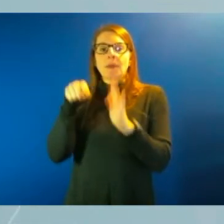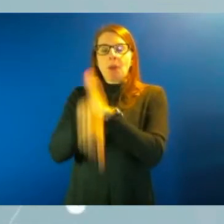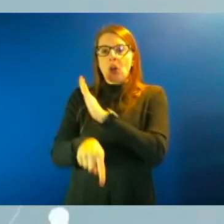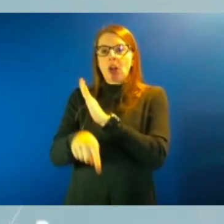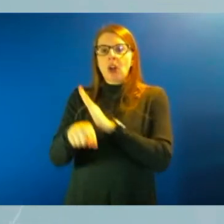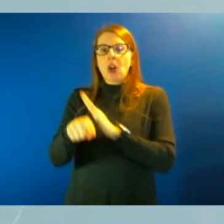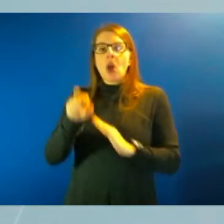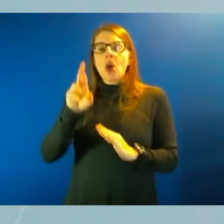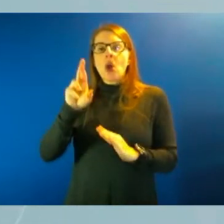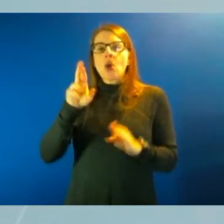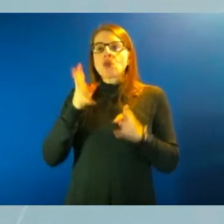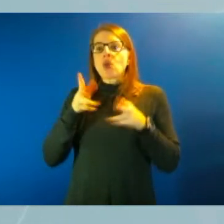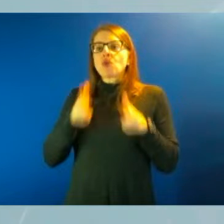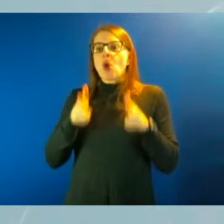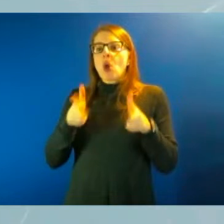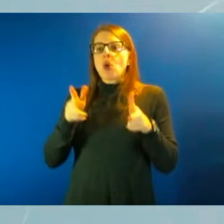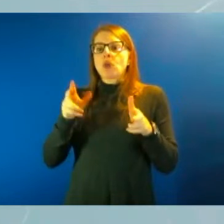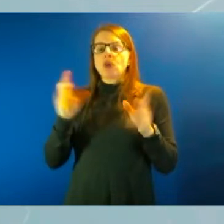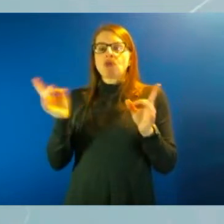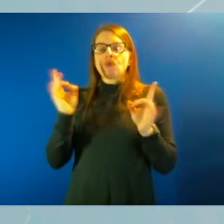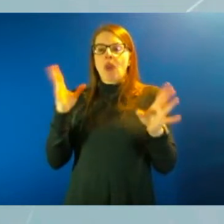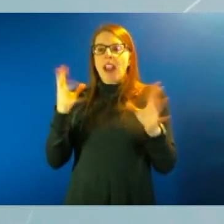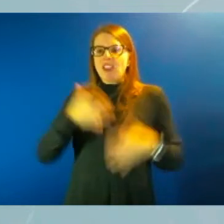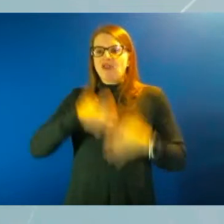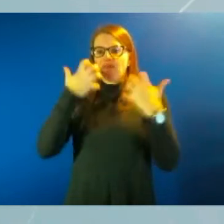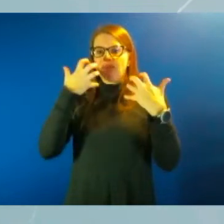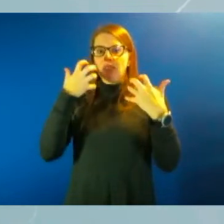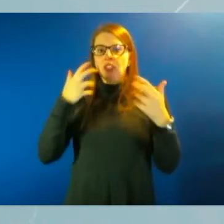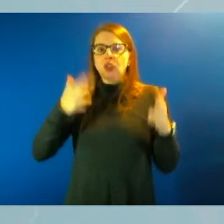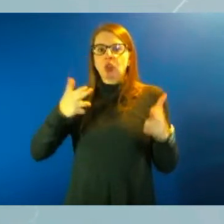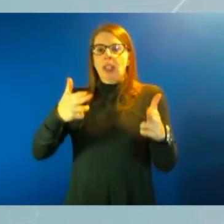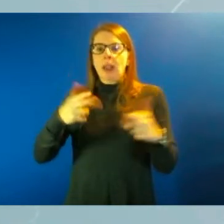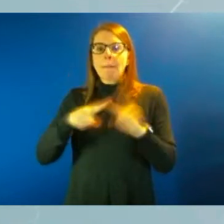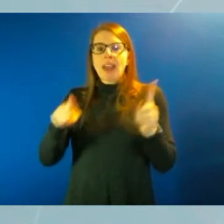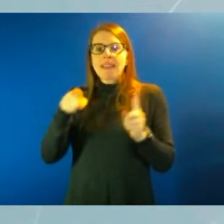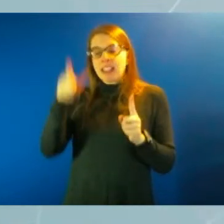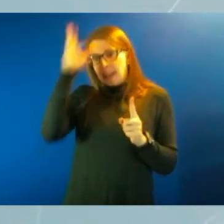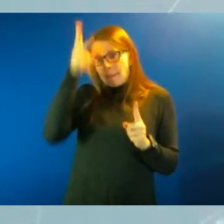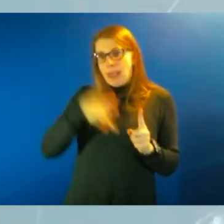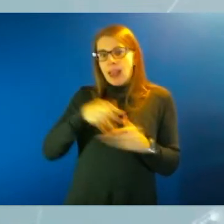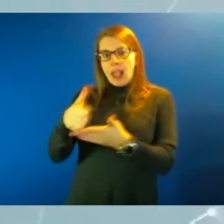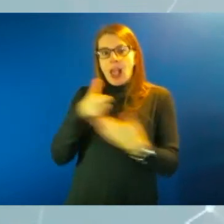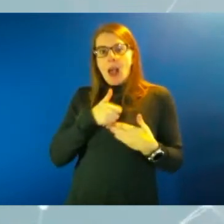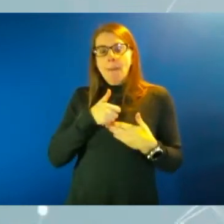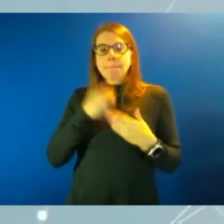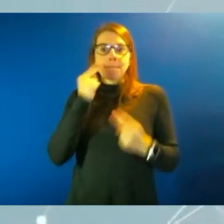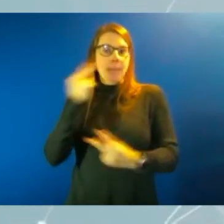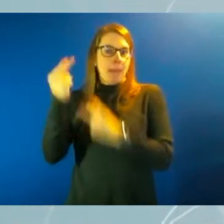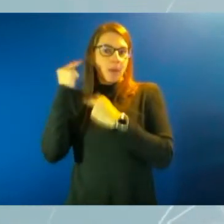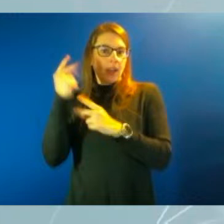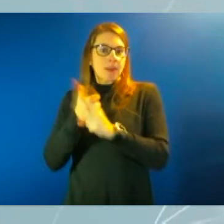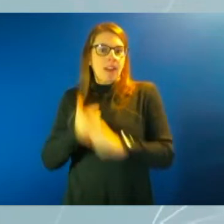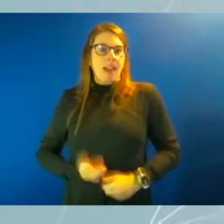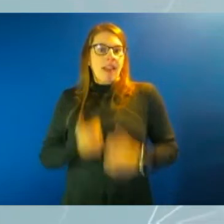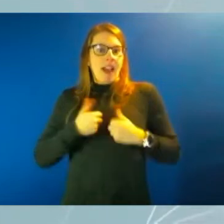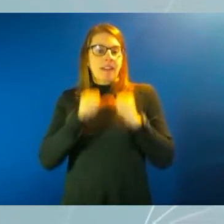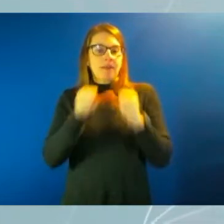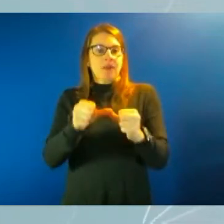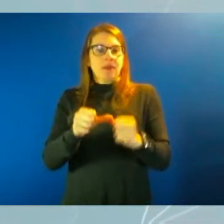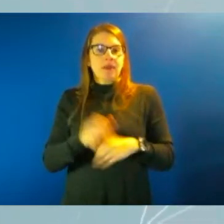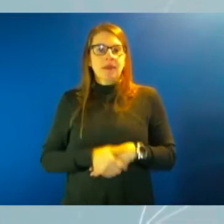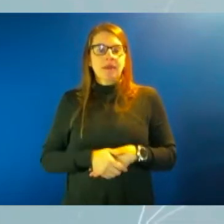shooting in 2018. For Amanda, though, it's this man who helps keep the memory of David alive. It's some kind of